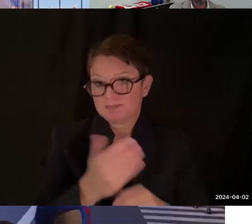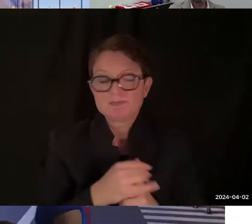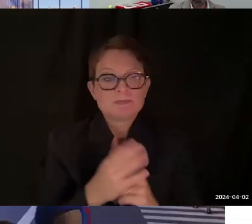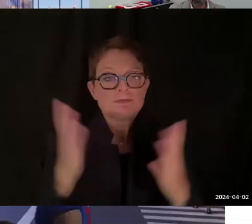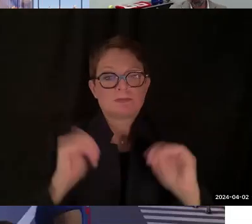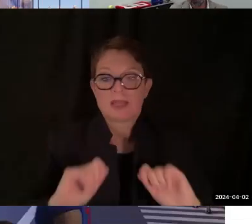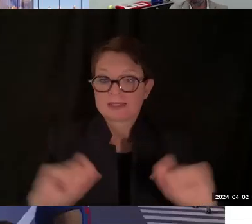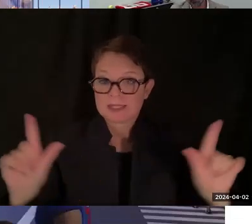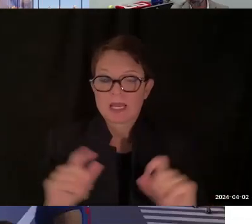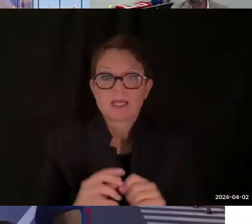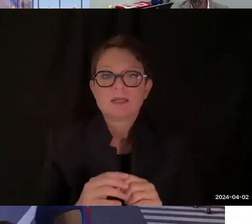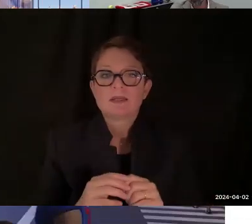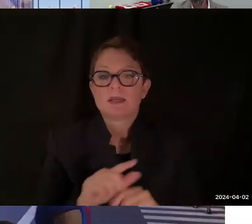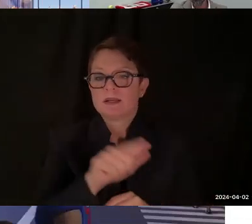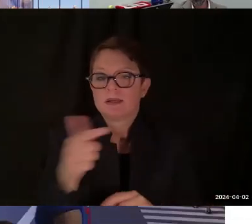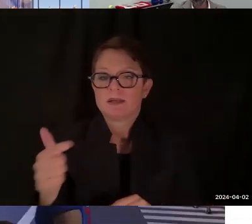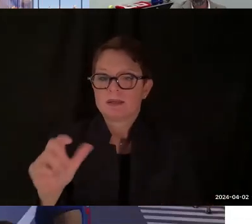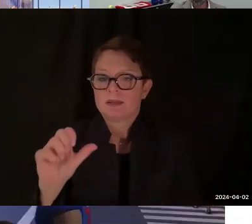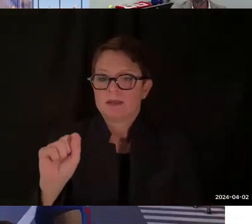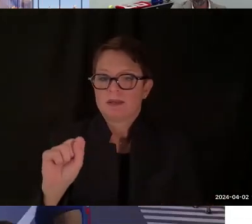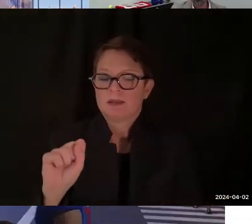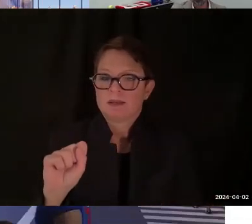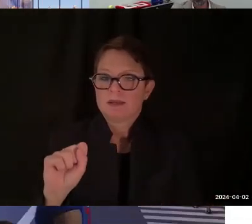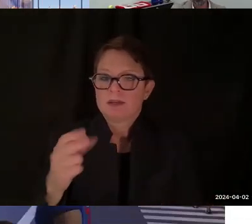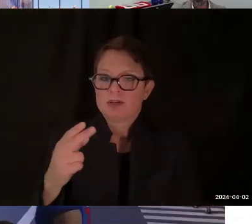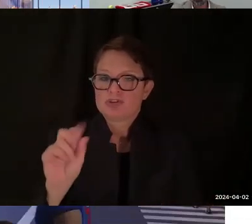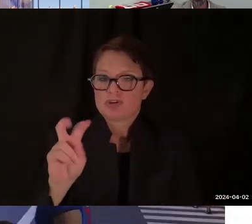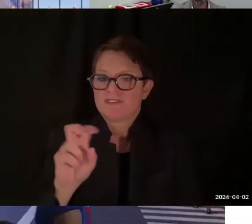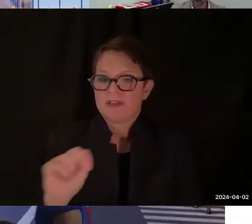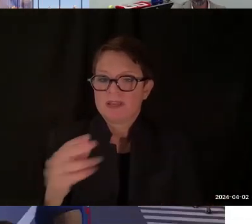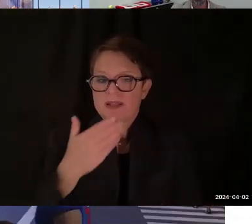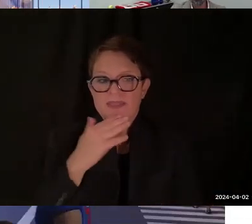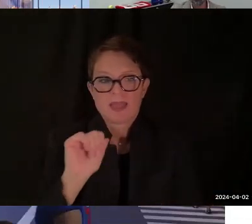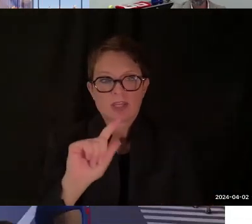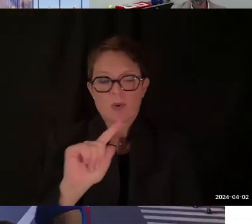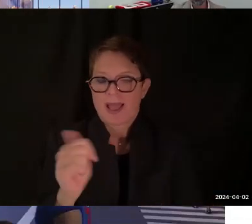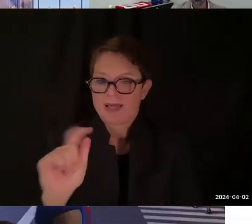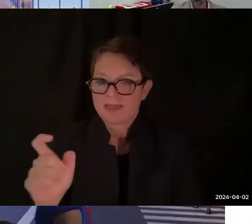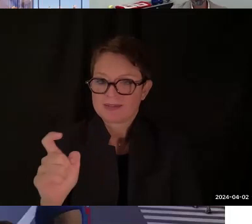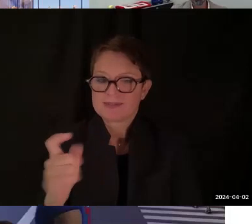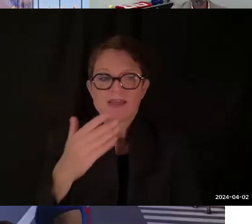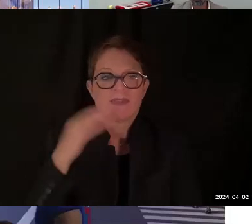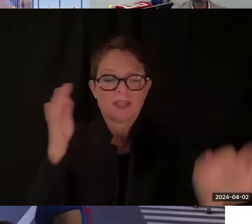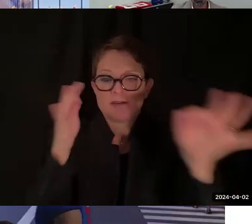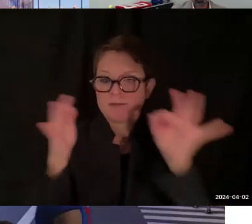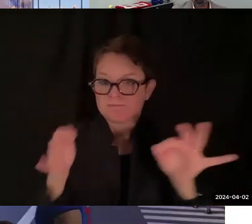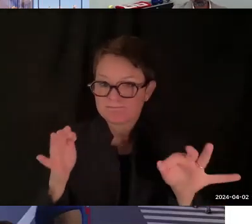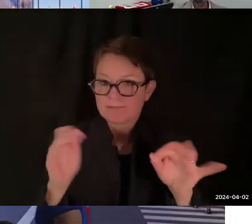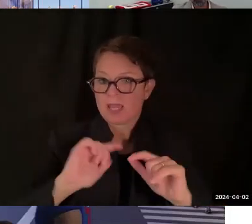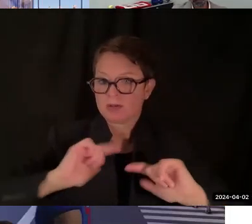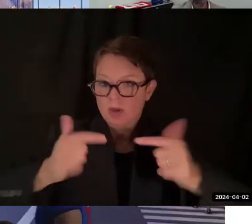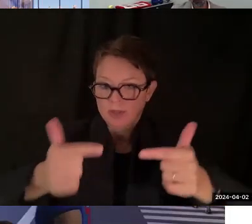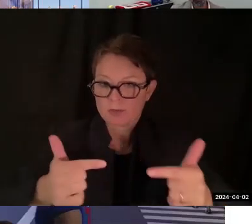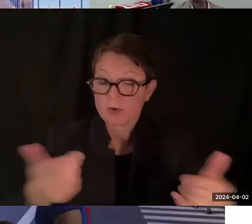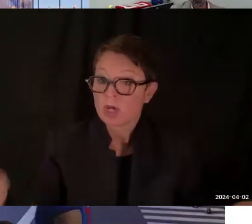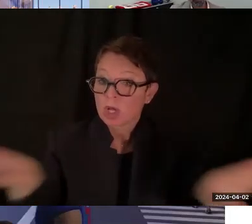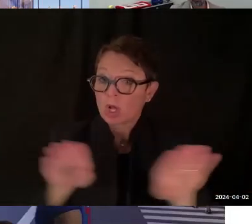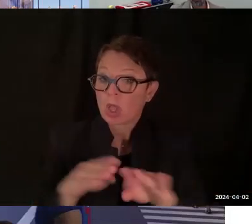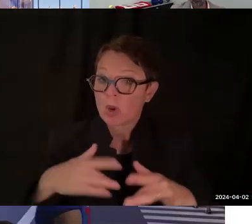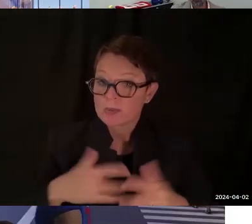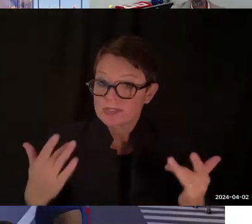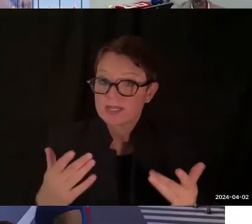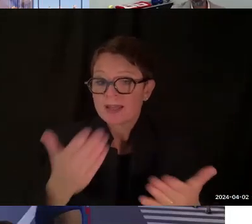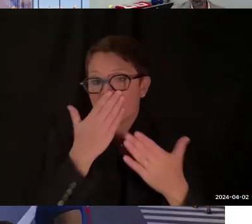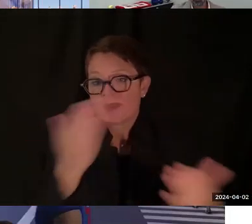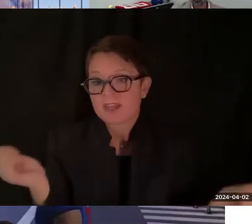Next slide, and I'll turn it over to you, Sherveen. Thank you, Alex and team, for walking us through the material. In closing, we'd like